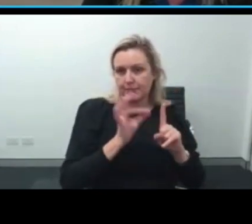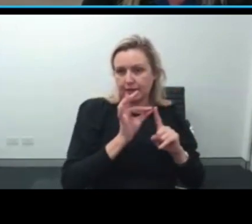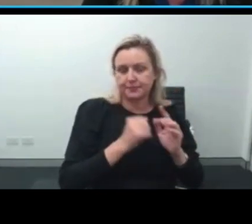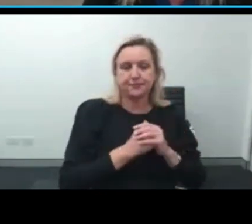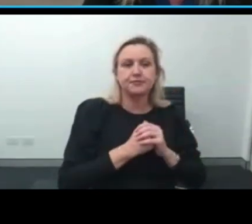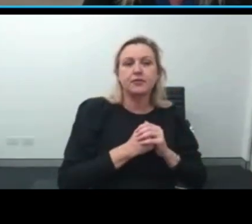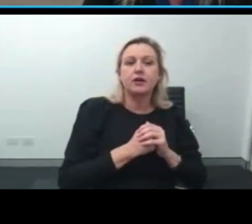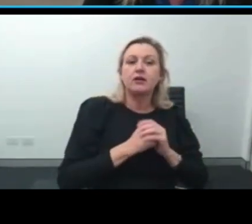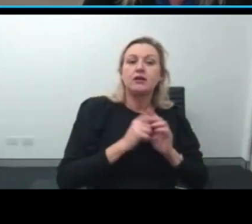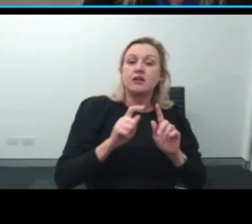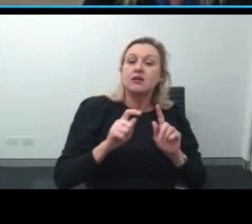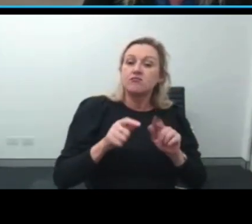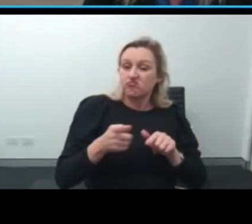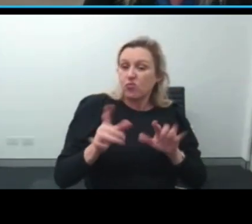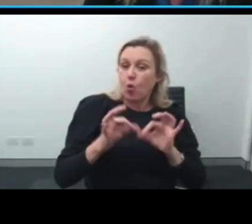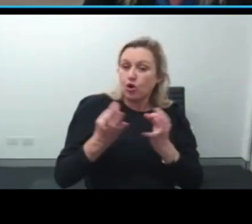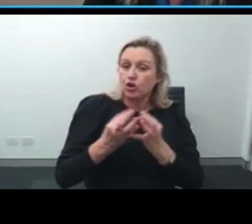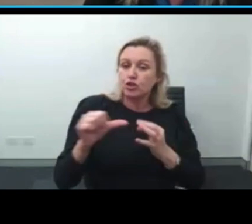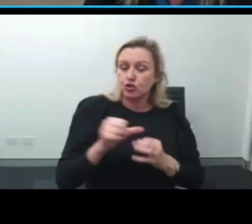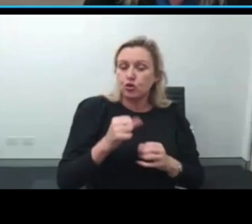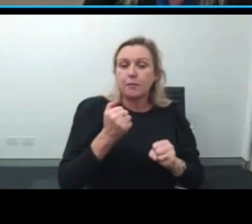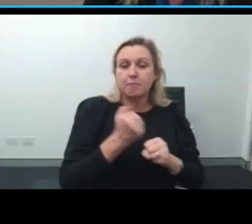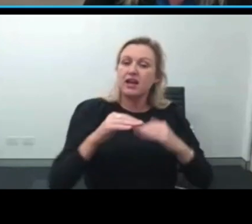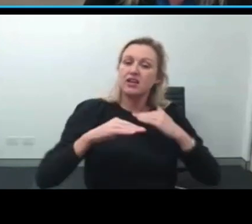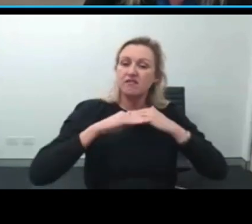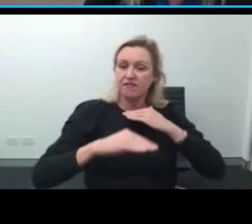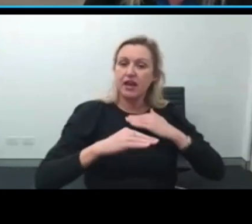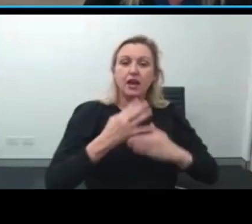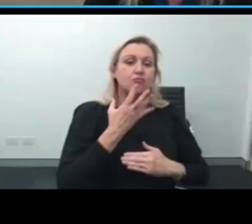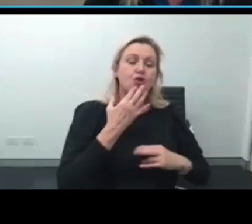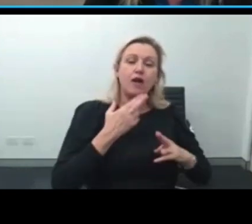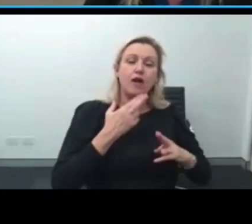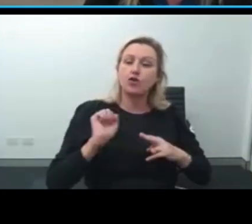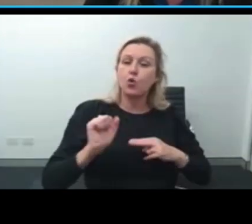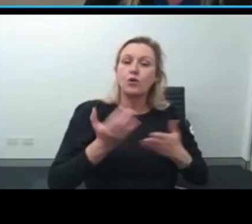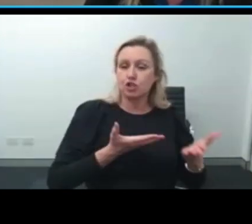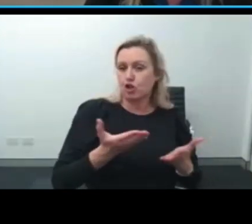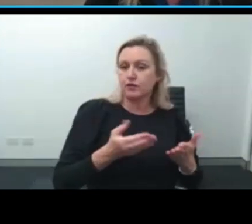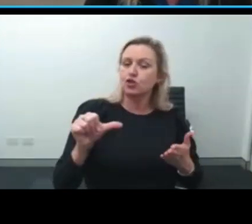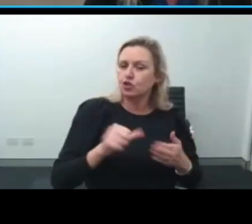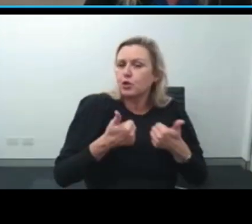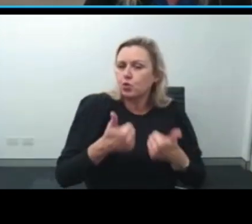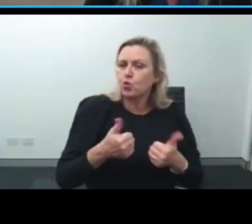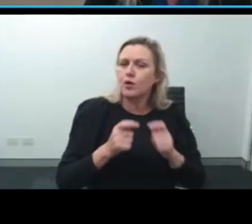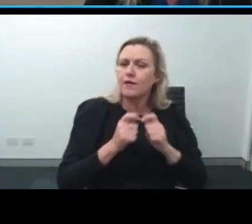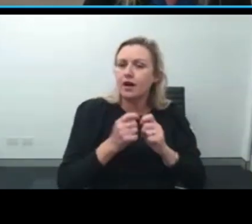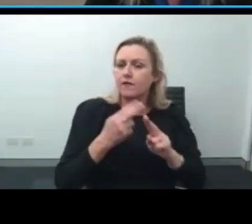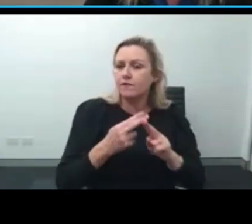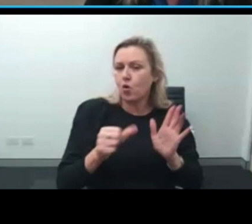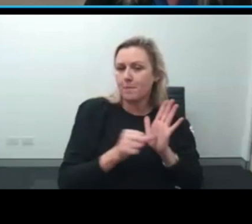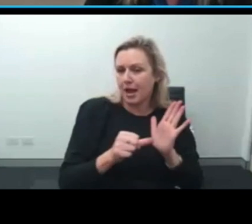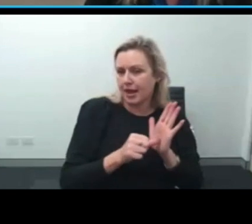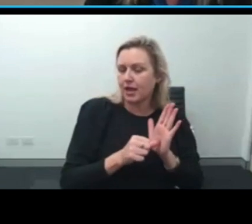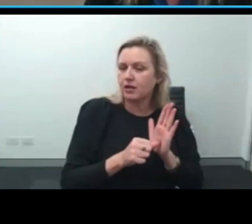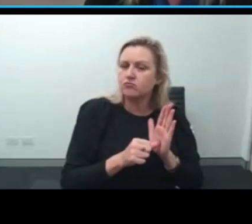Providers must set reasonable and justifiable prices for care and services, and they should be value for money and reflect the resources it takes to provide a